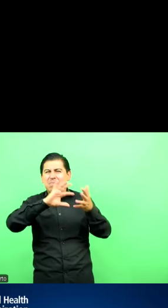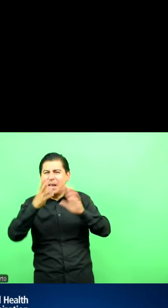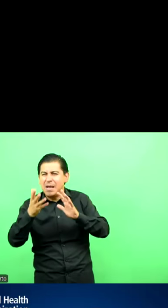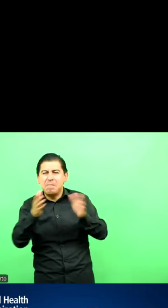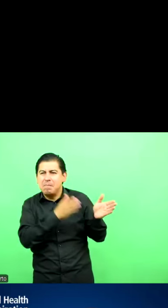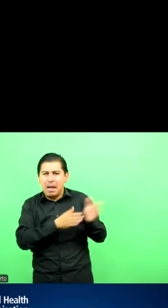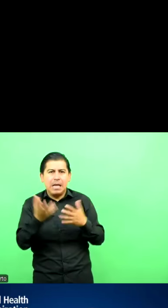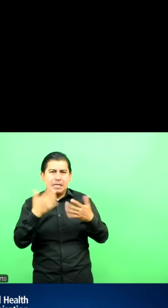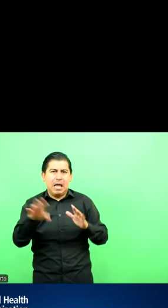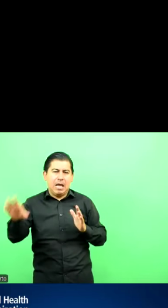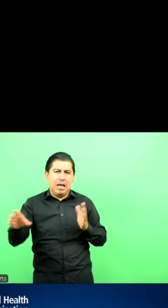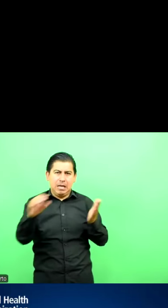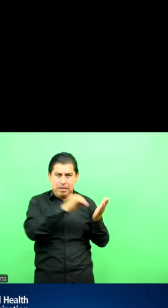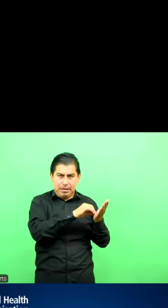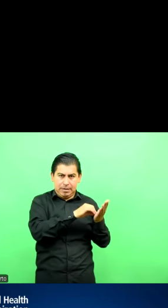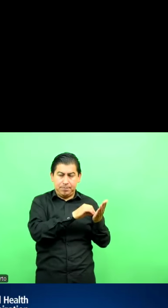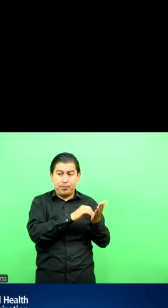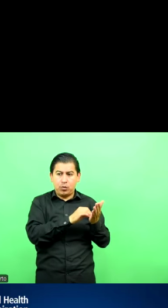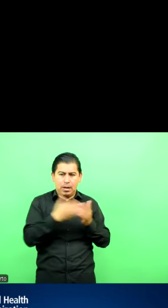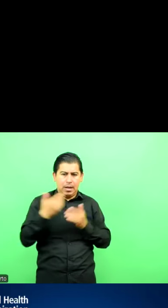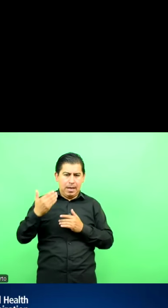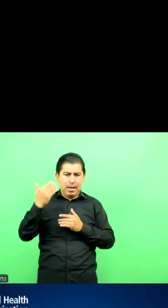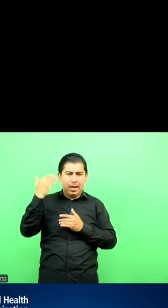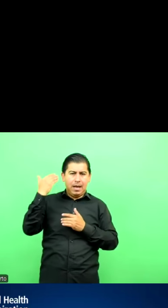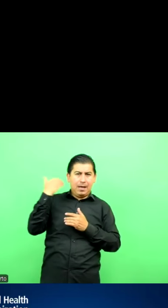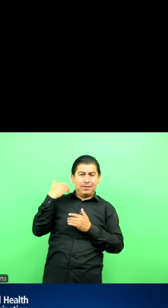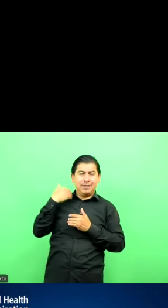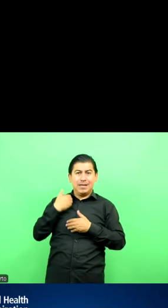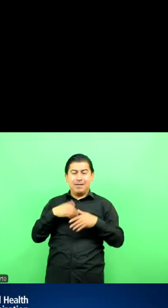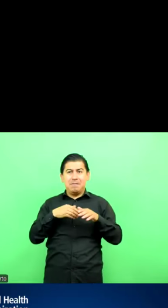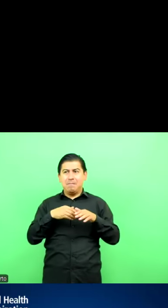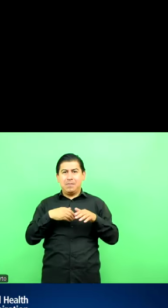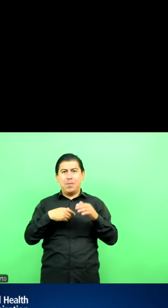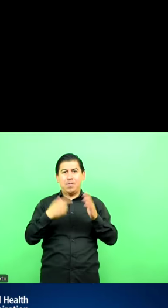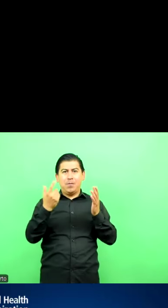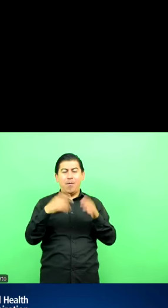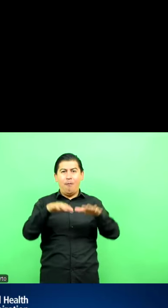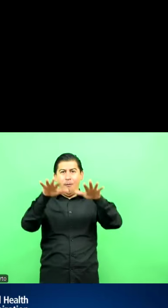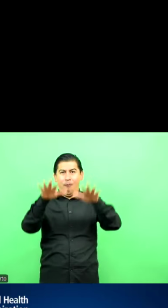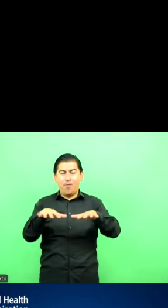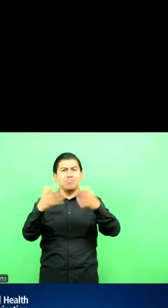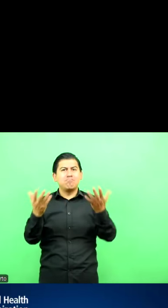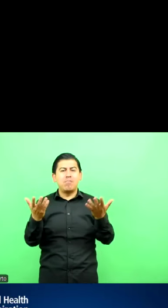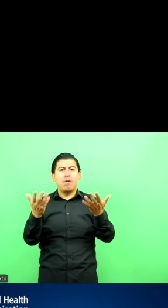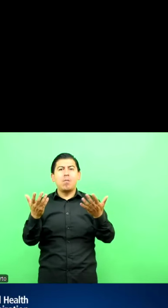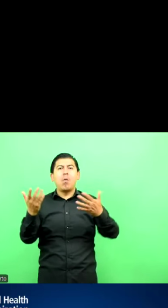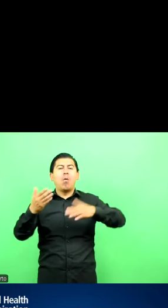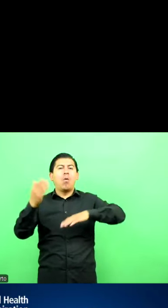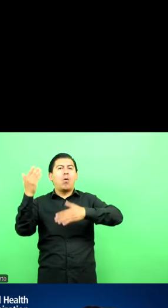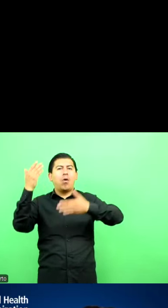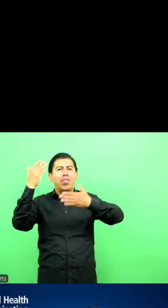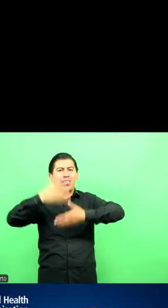for Resilience Today. And if we need to act for resilience today, we don't have any choice but to focus here,